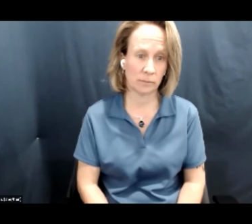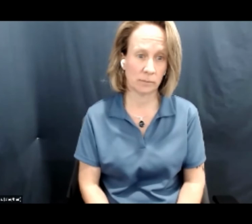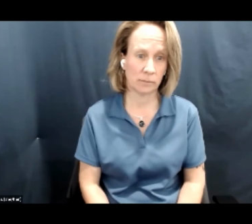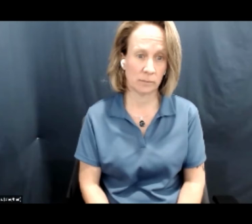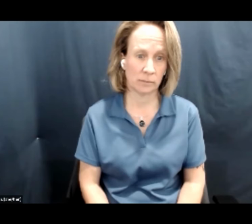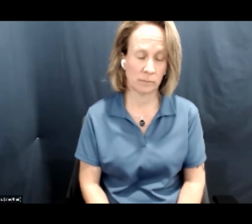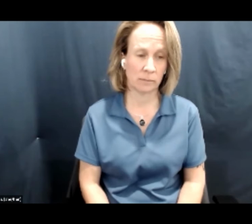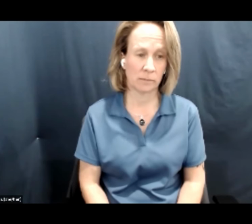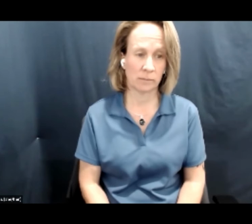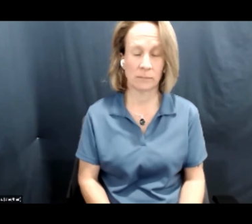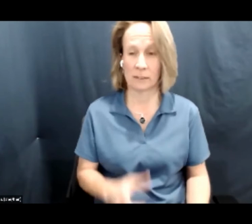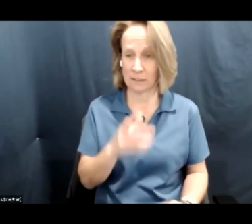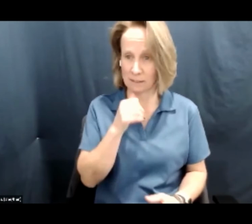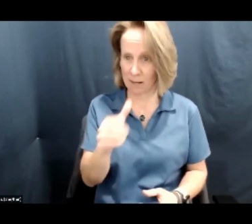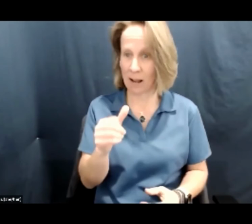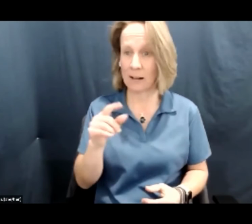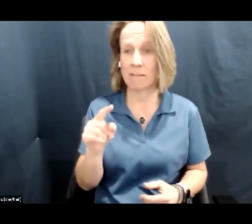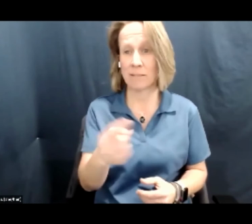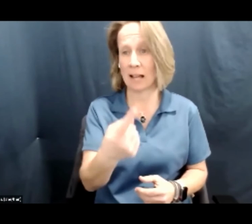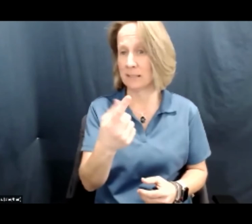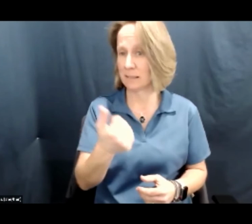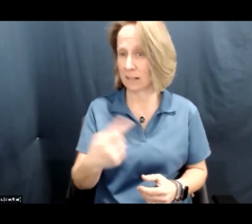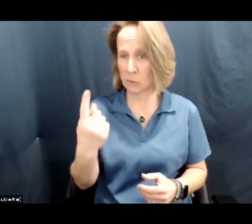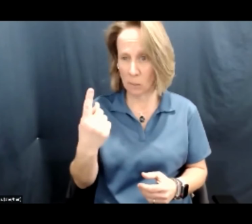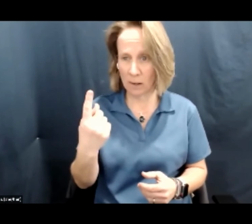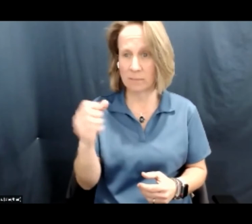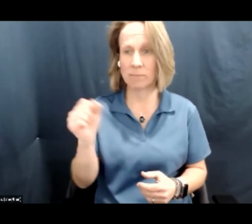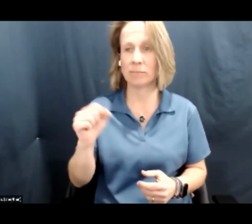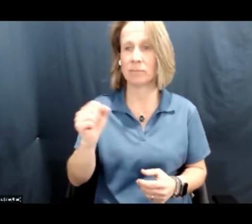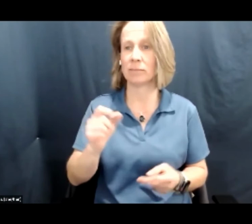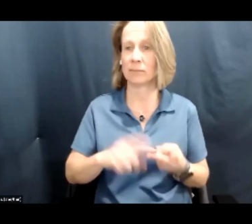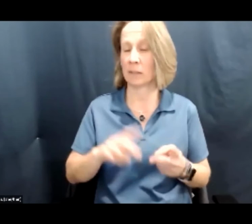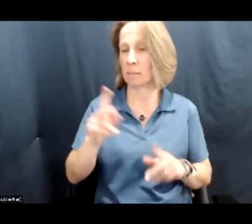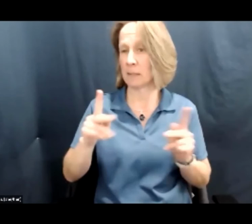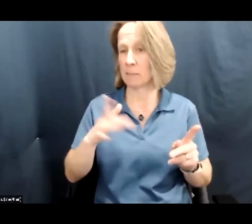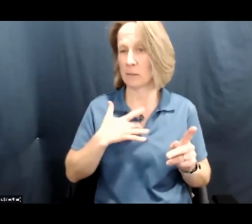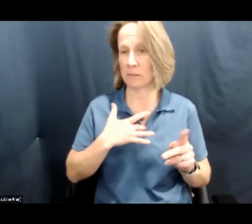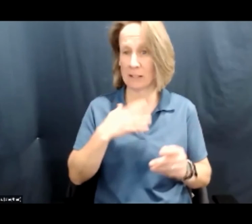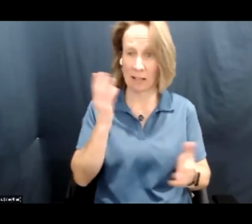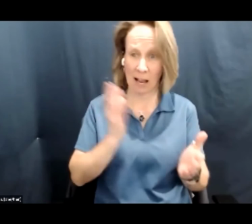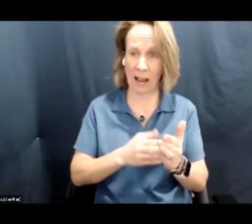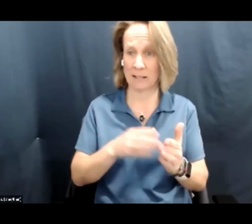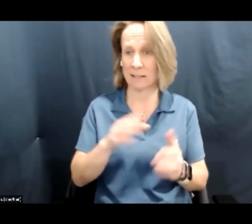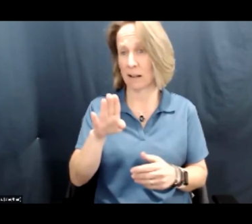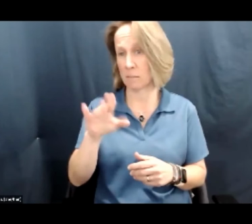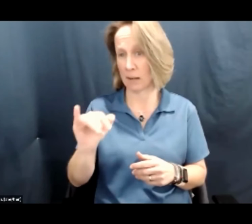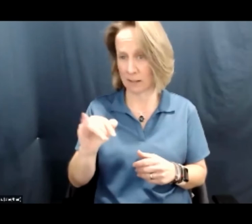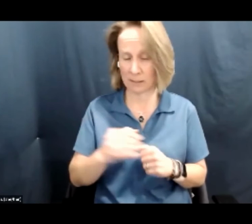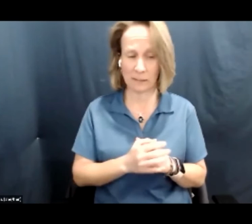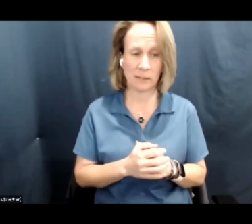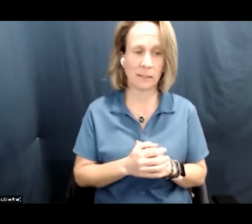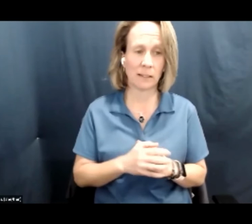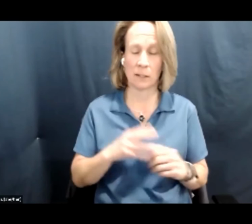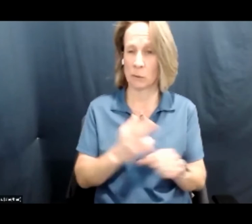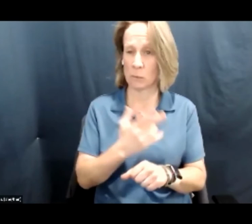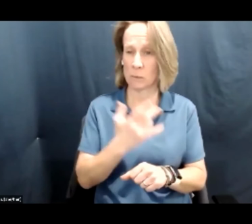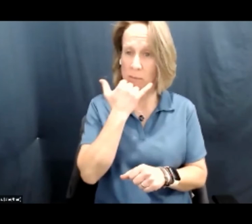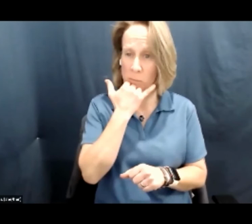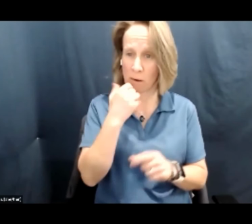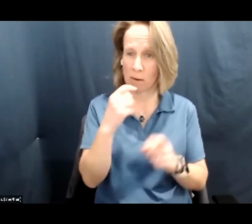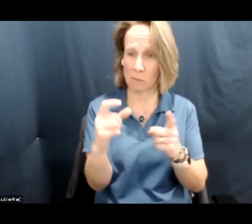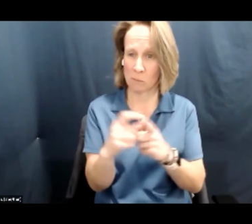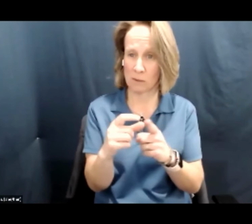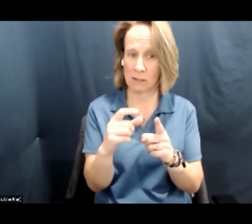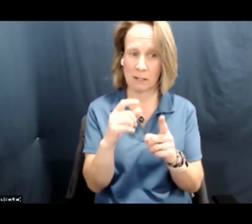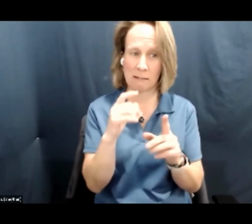Not offending anyone, people being anti-bisexual, yeah. Using the wrong term accidentally while interacting